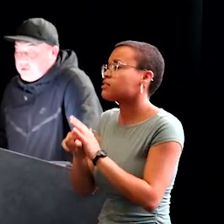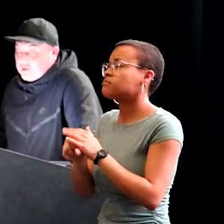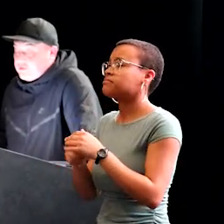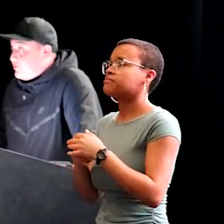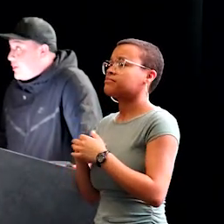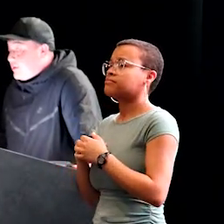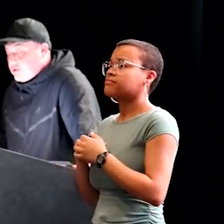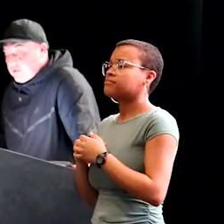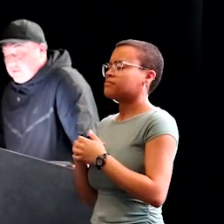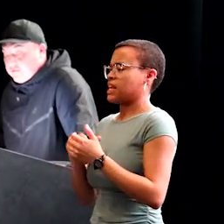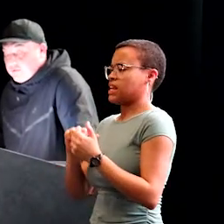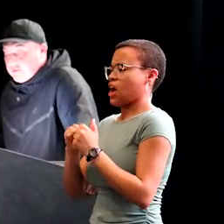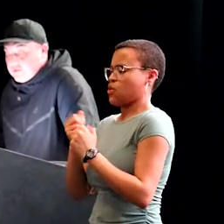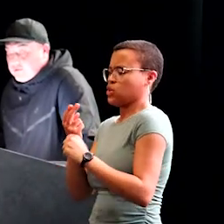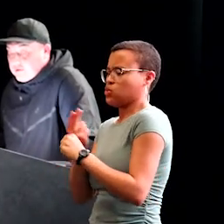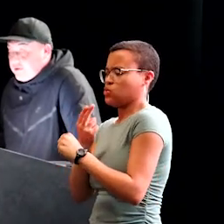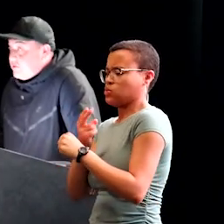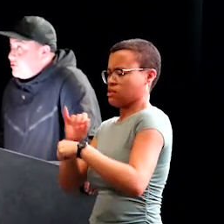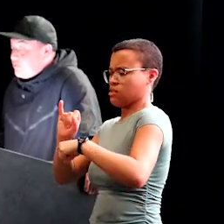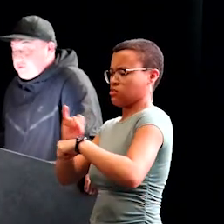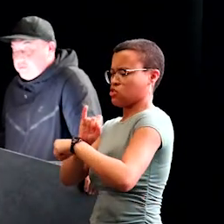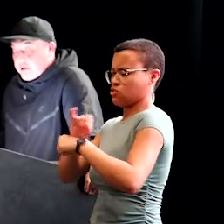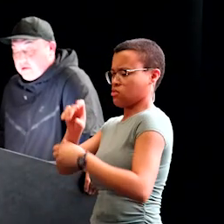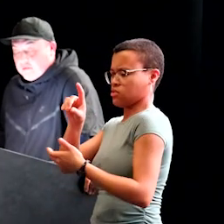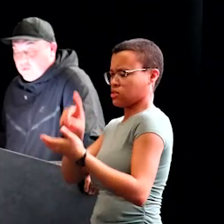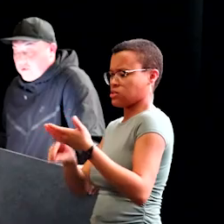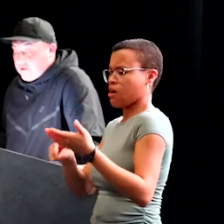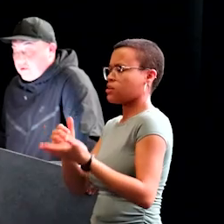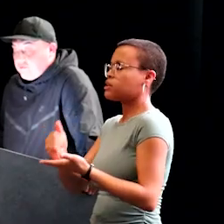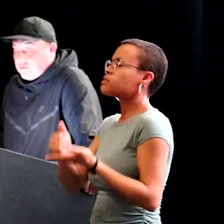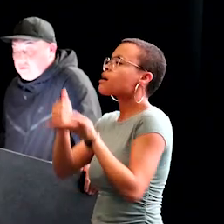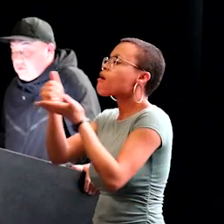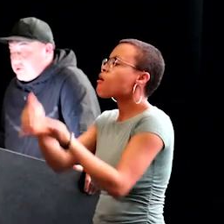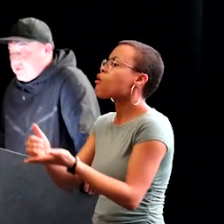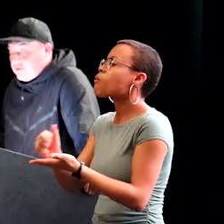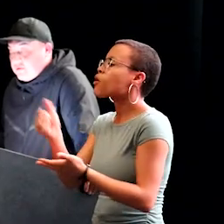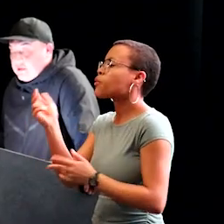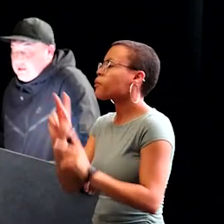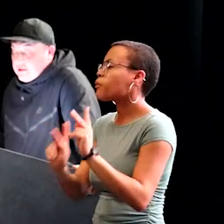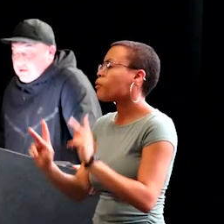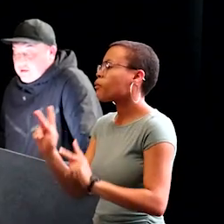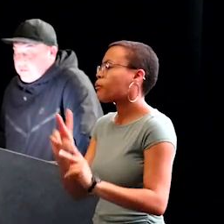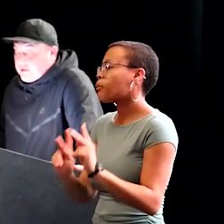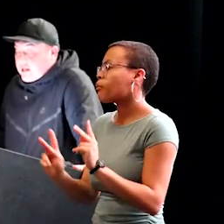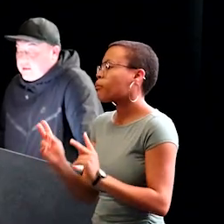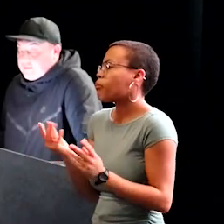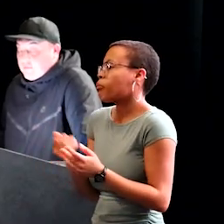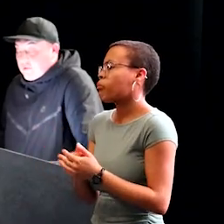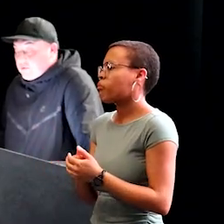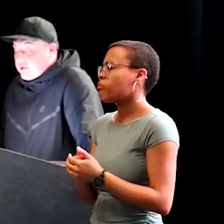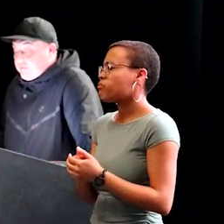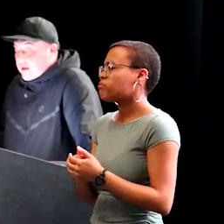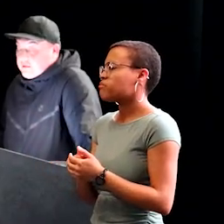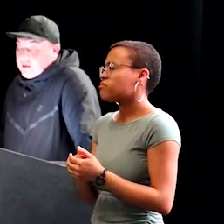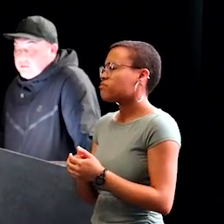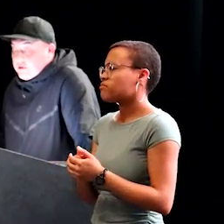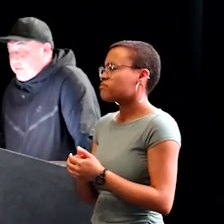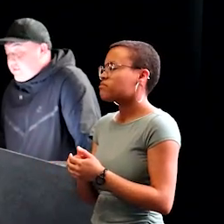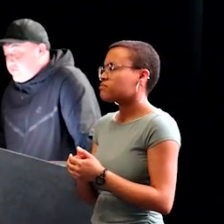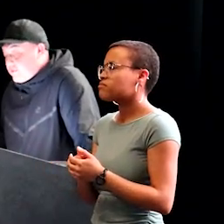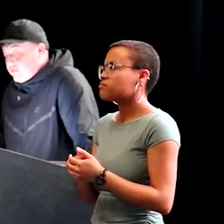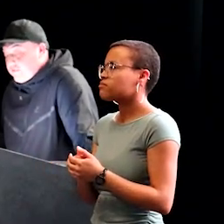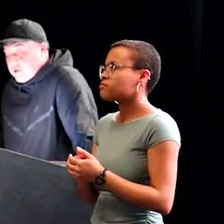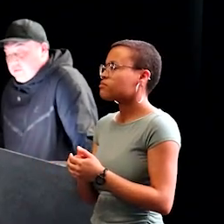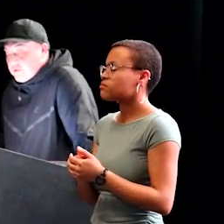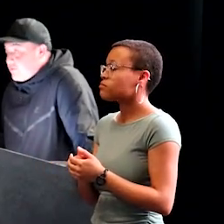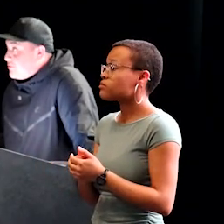use industrial design to influence others towards better, more thoughtful solutions that were not only